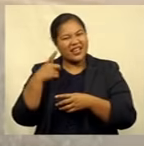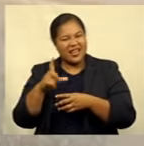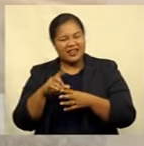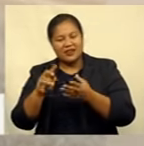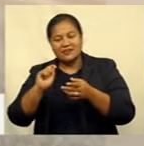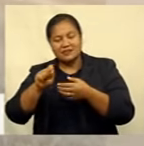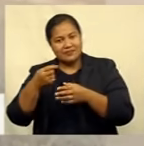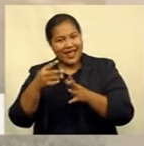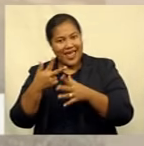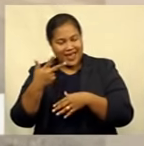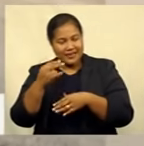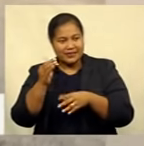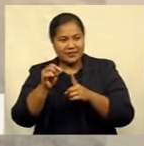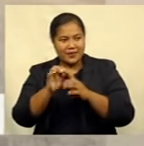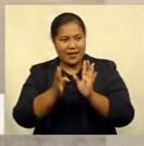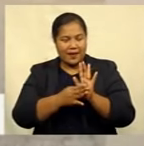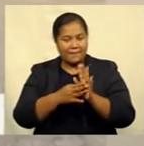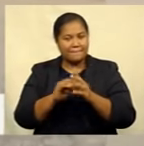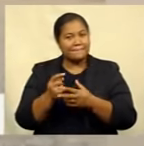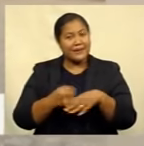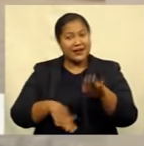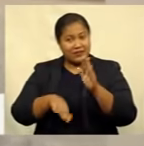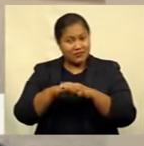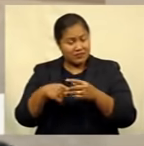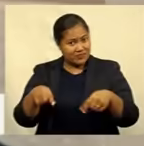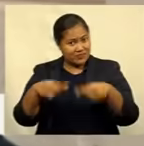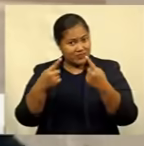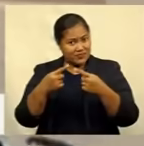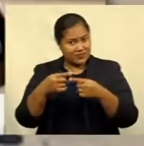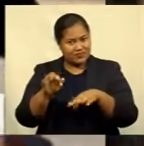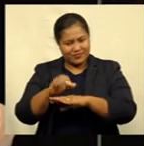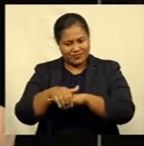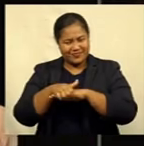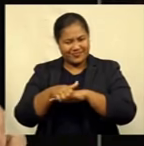last pool match is on Tuesday at 12:30 p.m. against Great Britain.